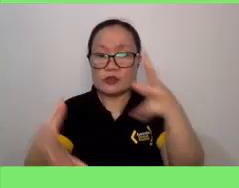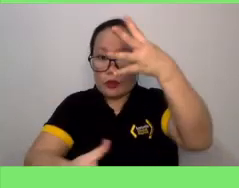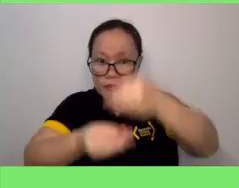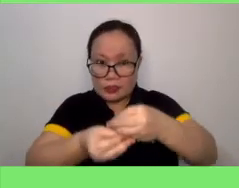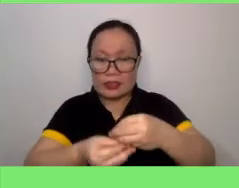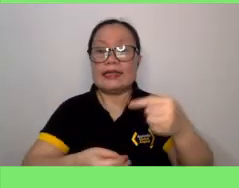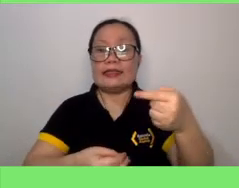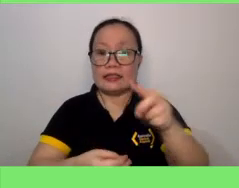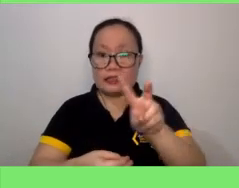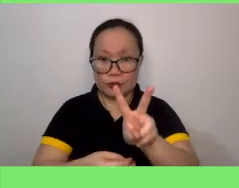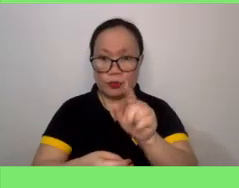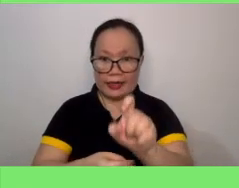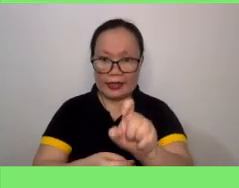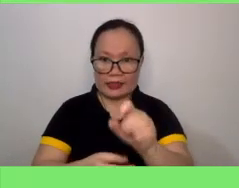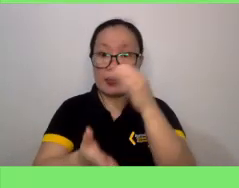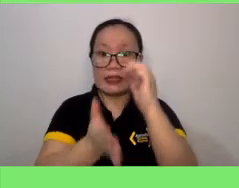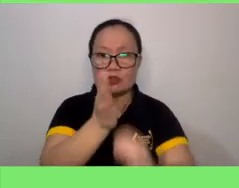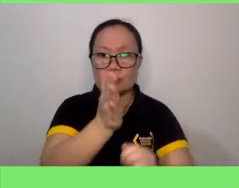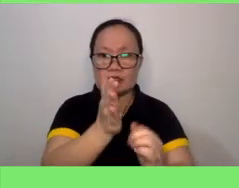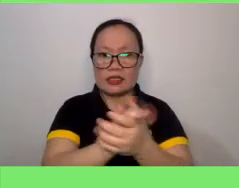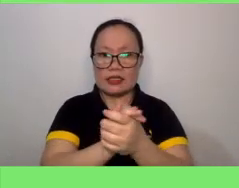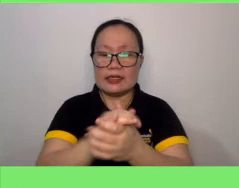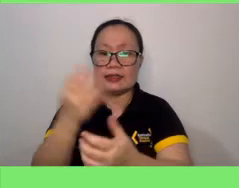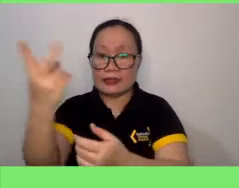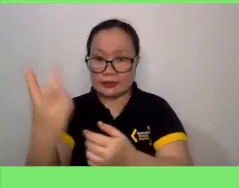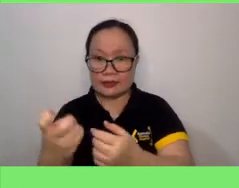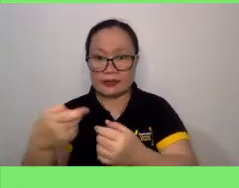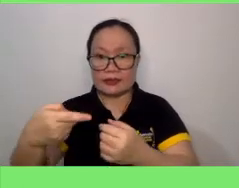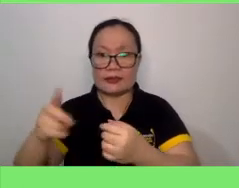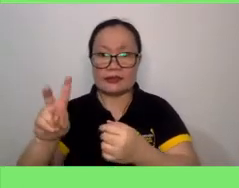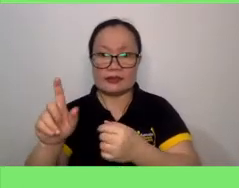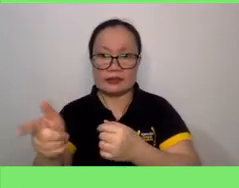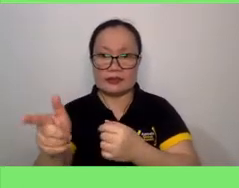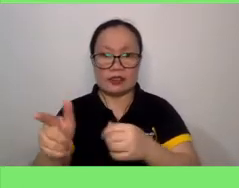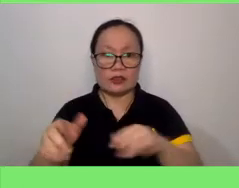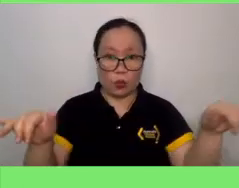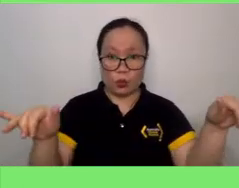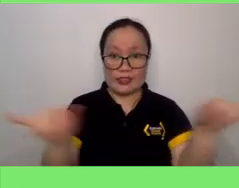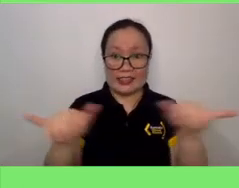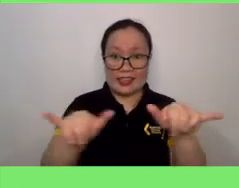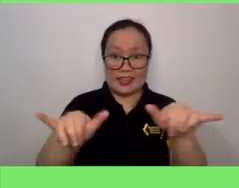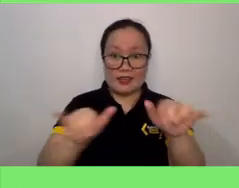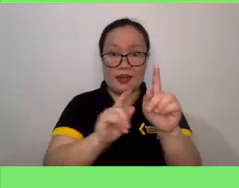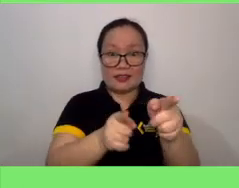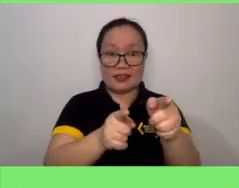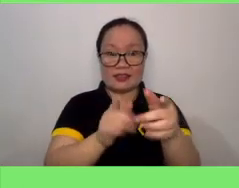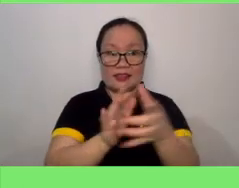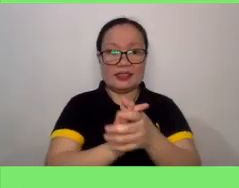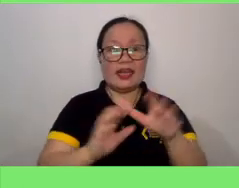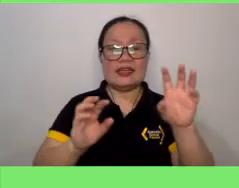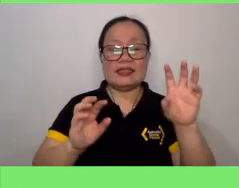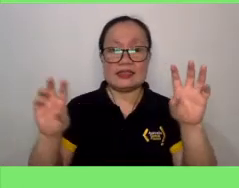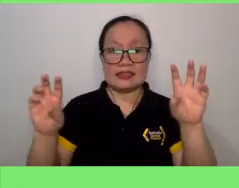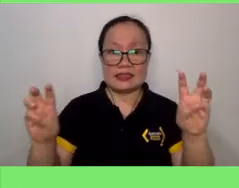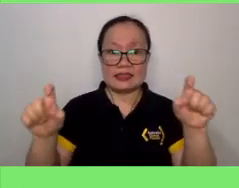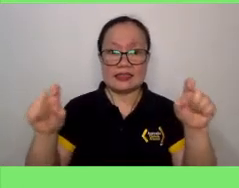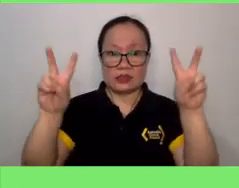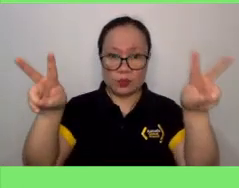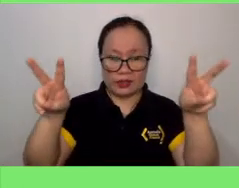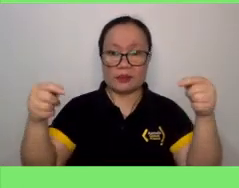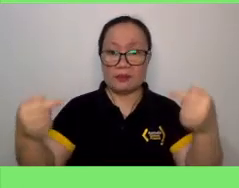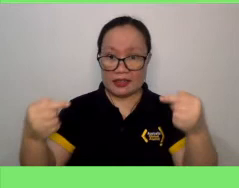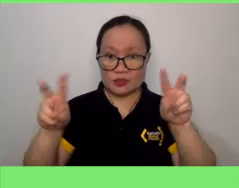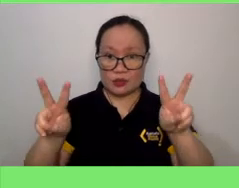negative 20. Okay, so as you can see, we got the same answer, 6x squared minus 2x